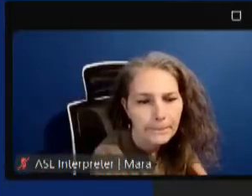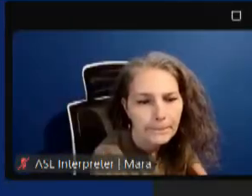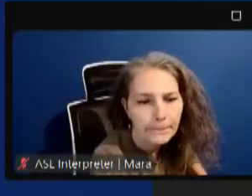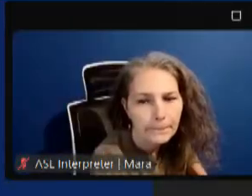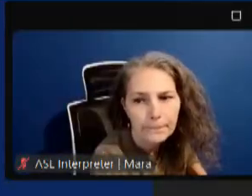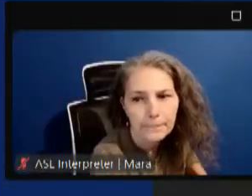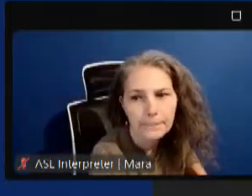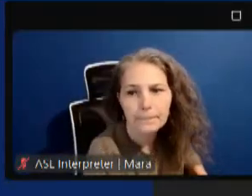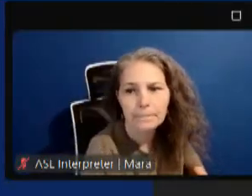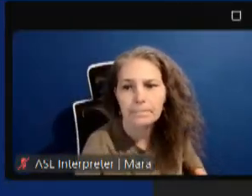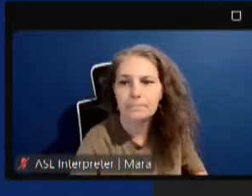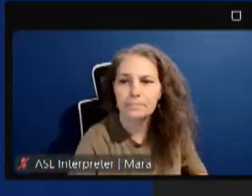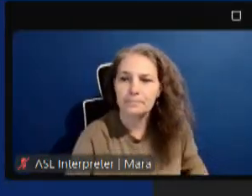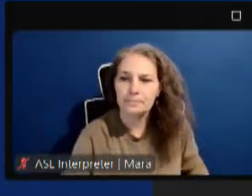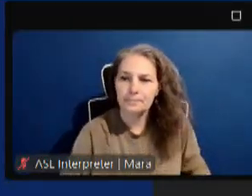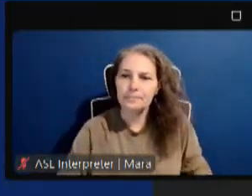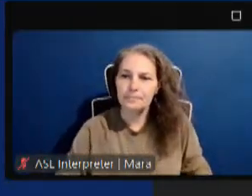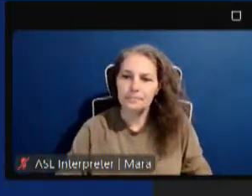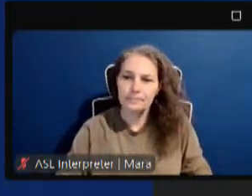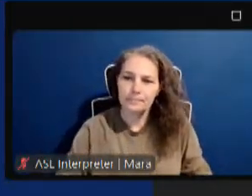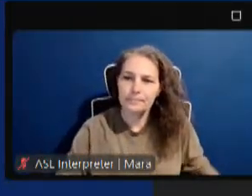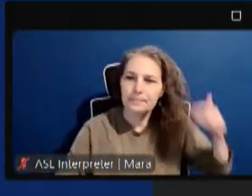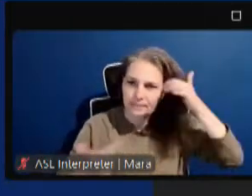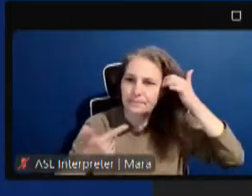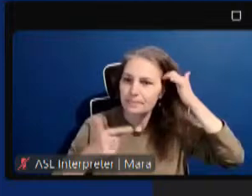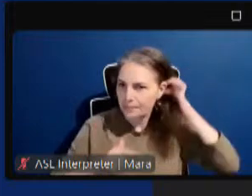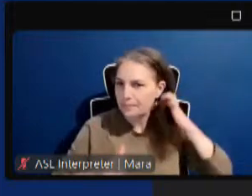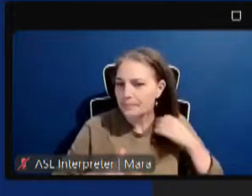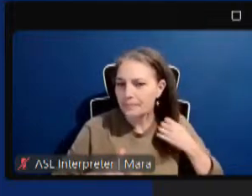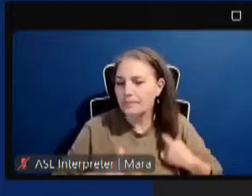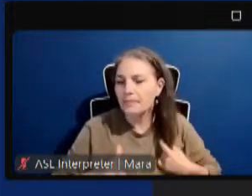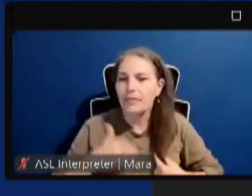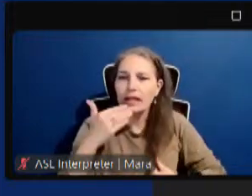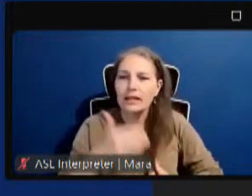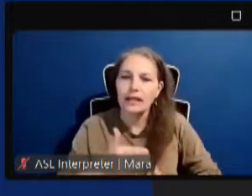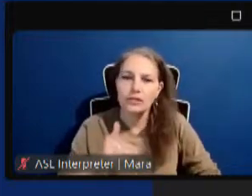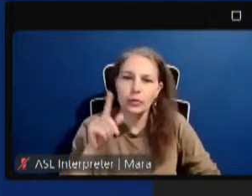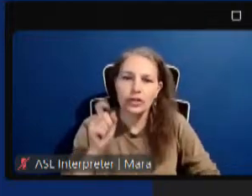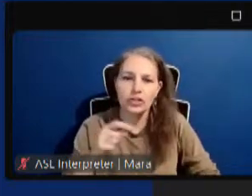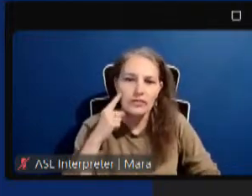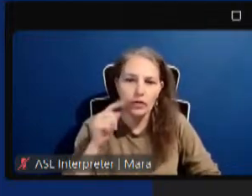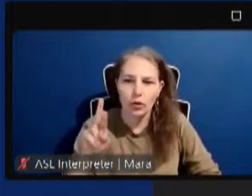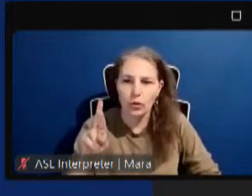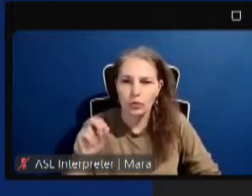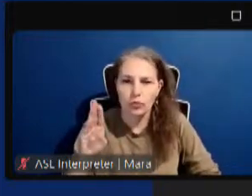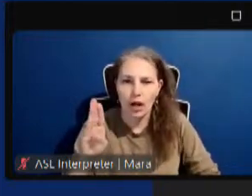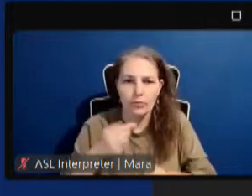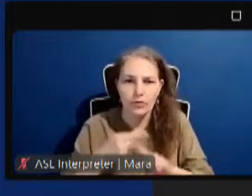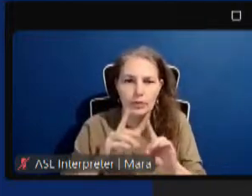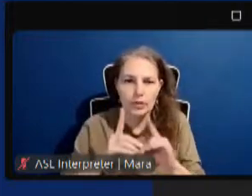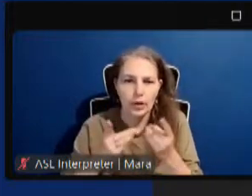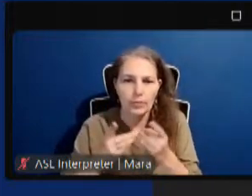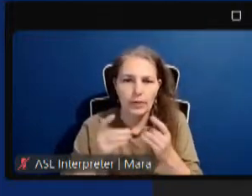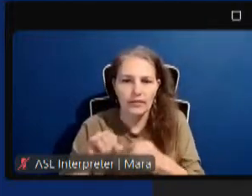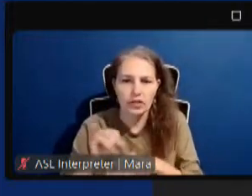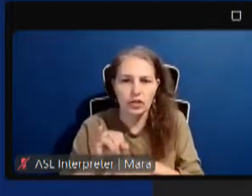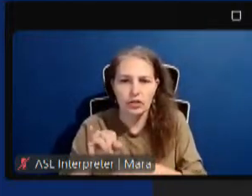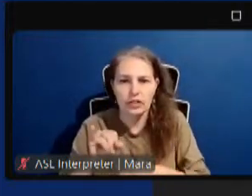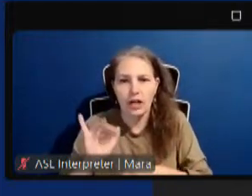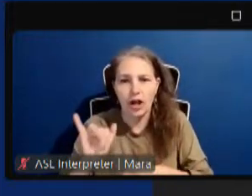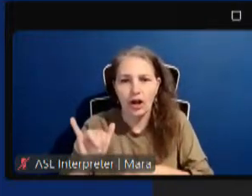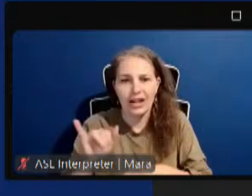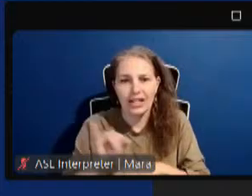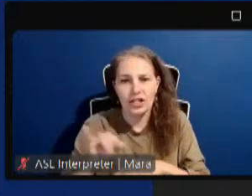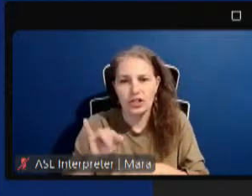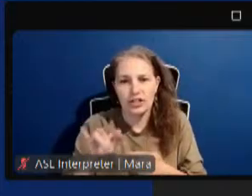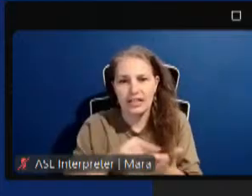Thank you. Our next question is for Rob with the Department of Insurance. Are insurance cancellation timelines